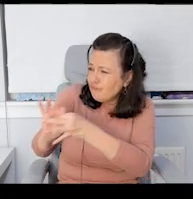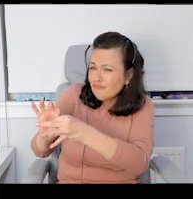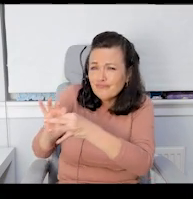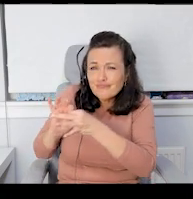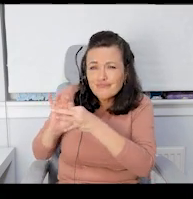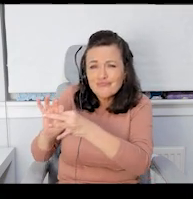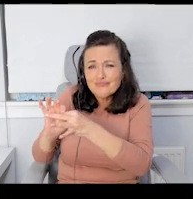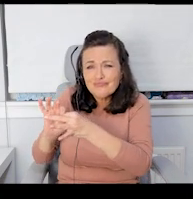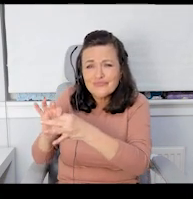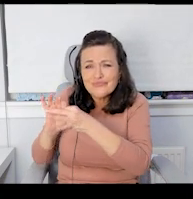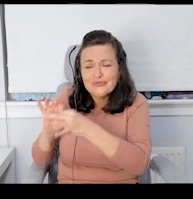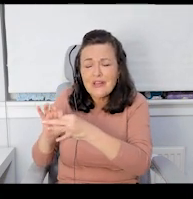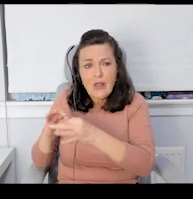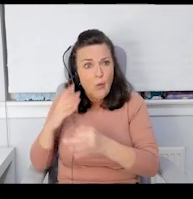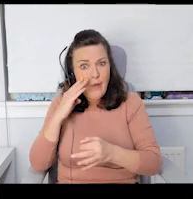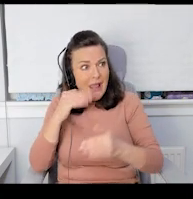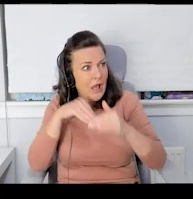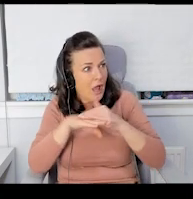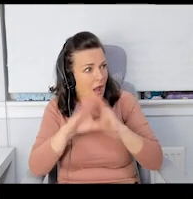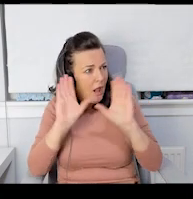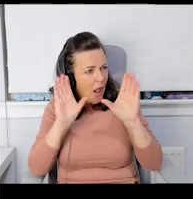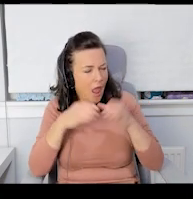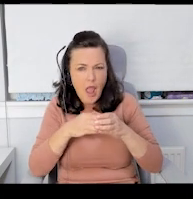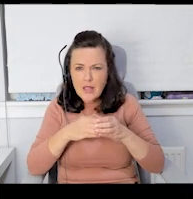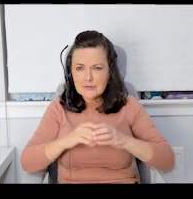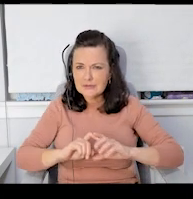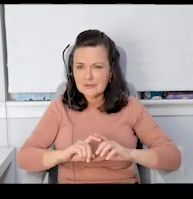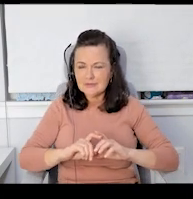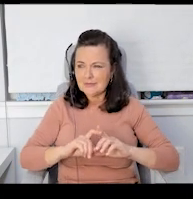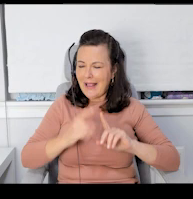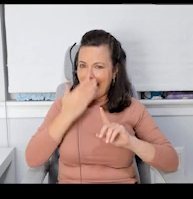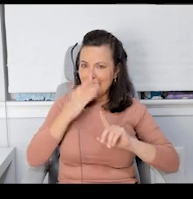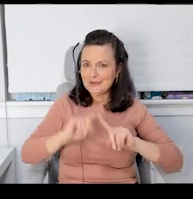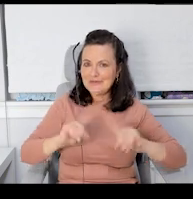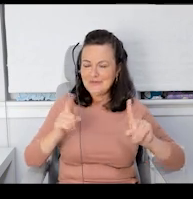when they are in class and